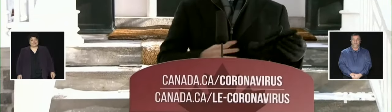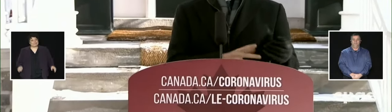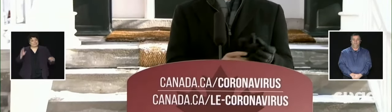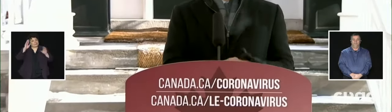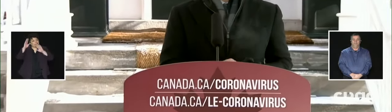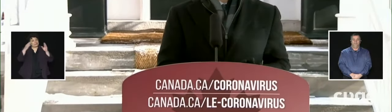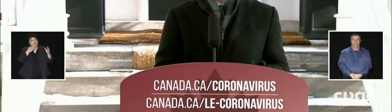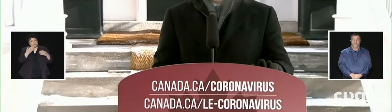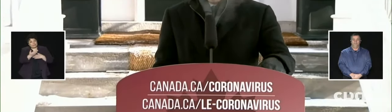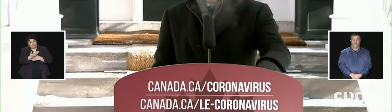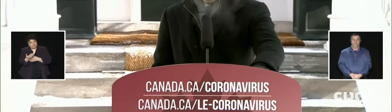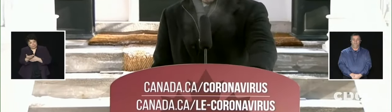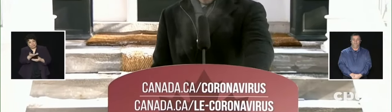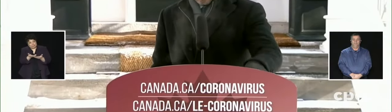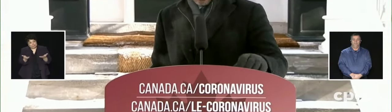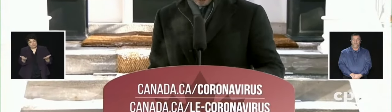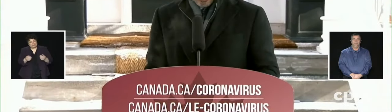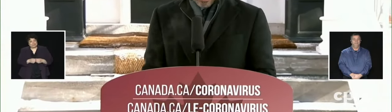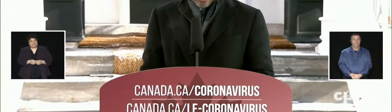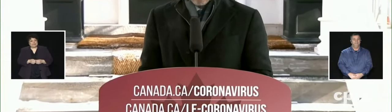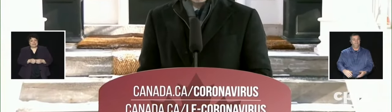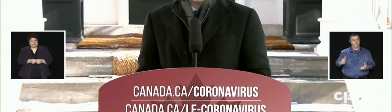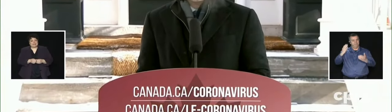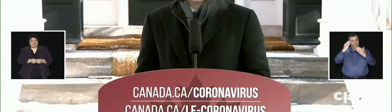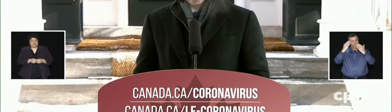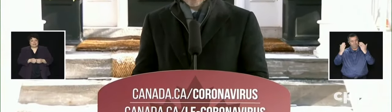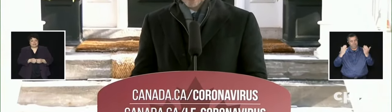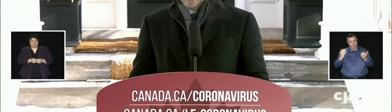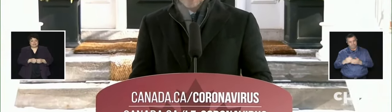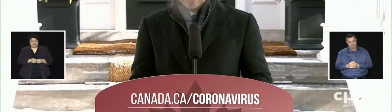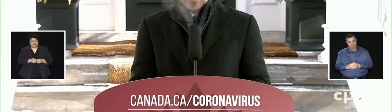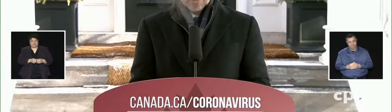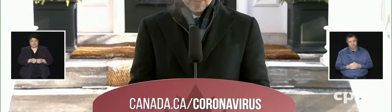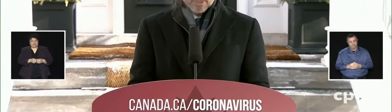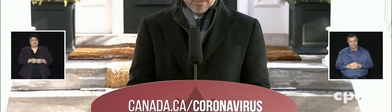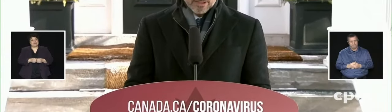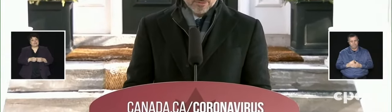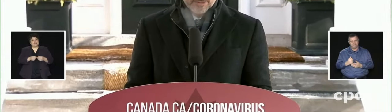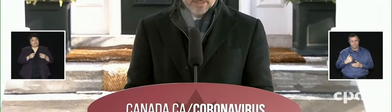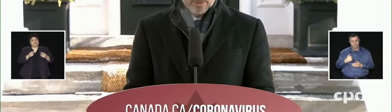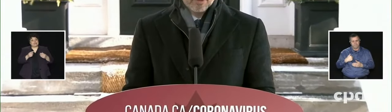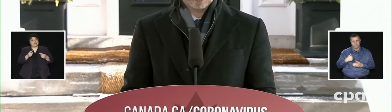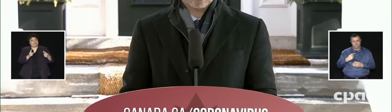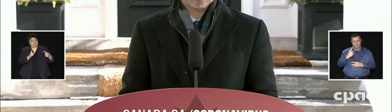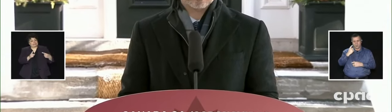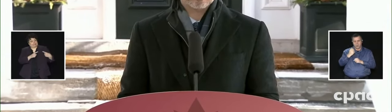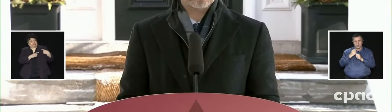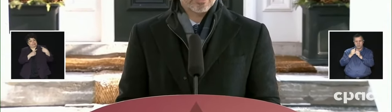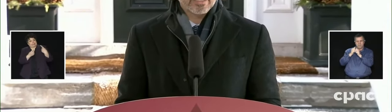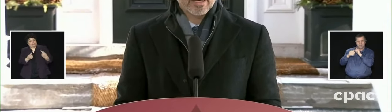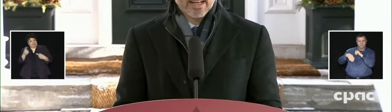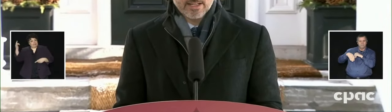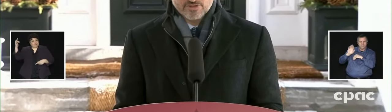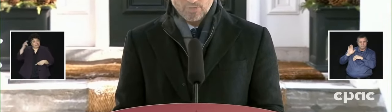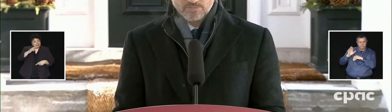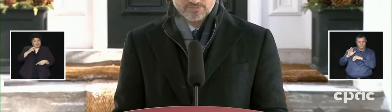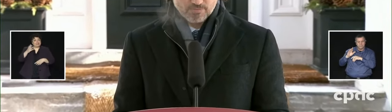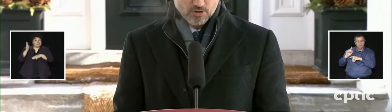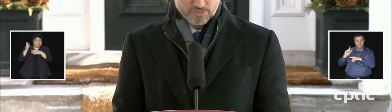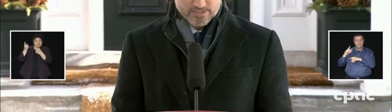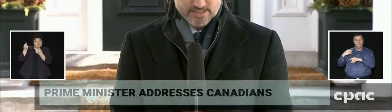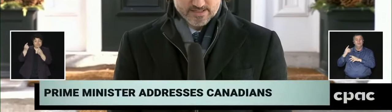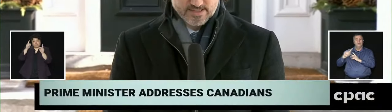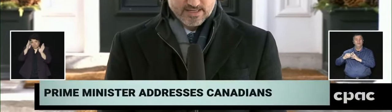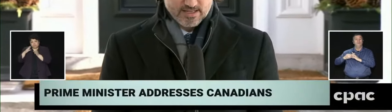Good morning, everyone. Bonjour tout le monde. It's been just over a year since the first major flight we organized to bring Canadians home